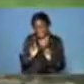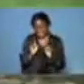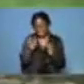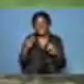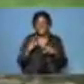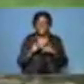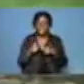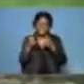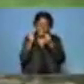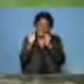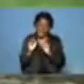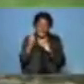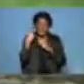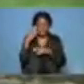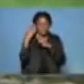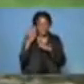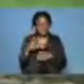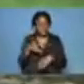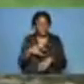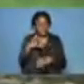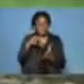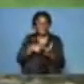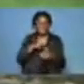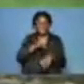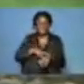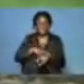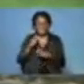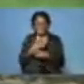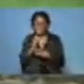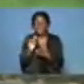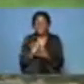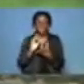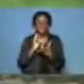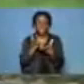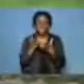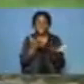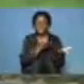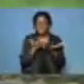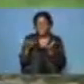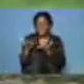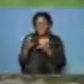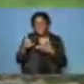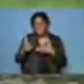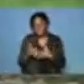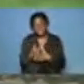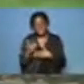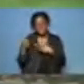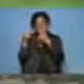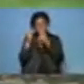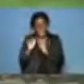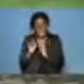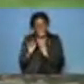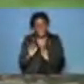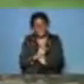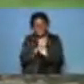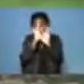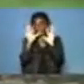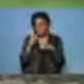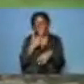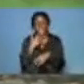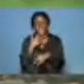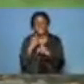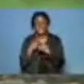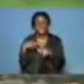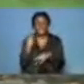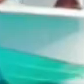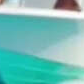a different style for Bahamians. And we feel as though this is the time to actually share that. We want to bring a new style and vibrant colors to our